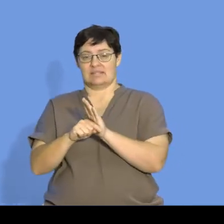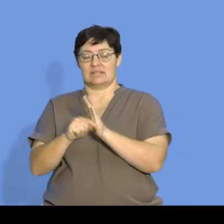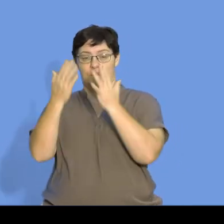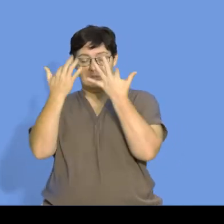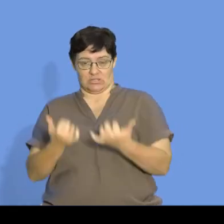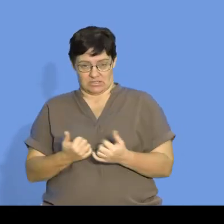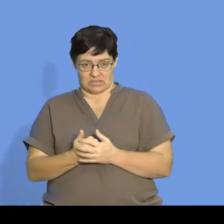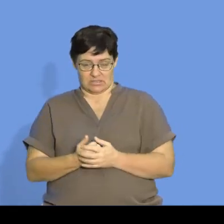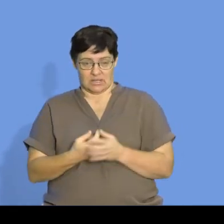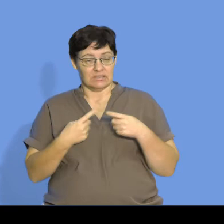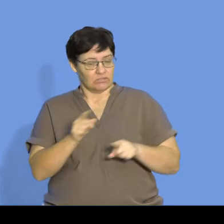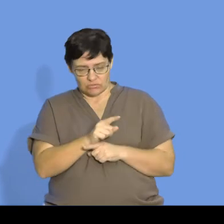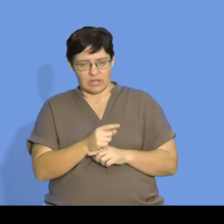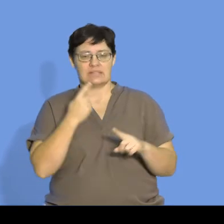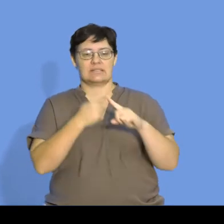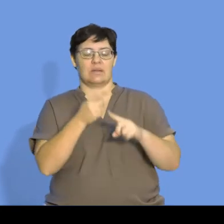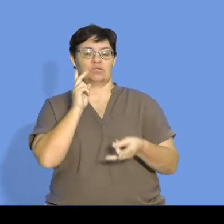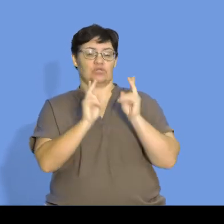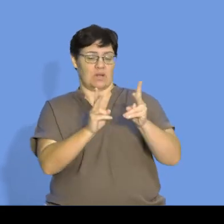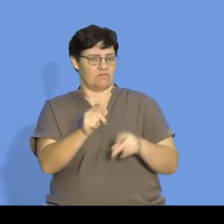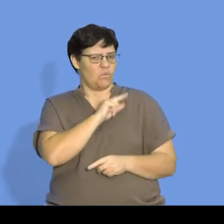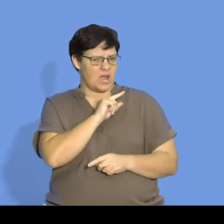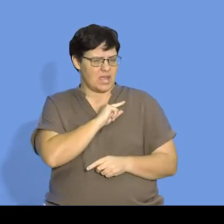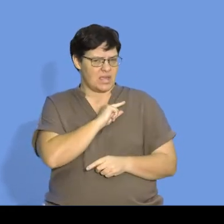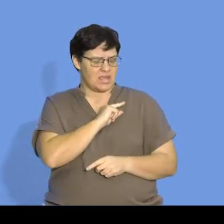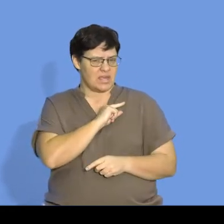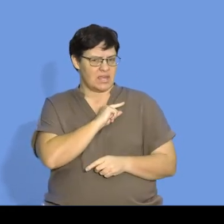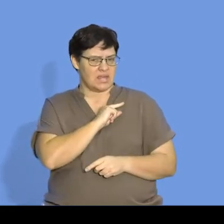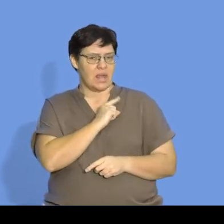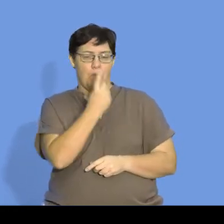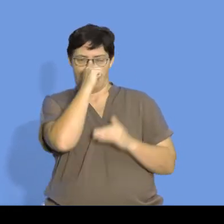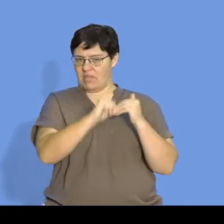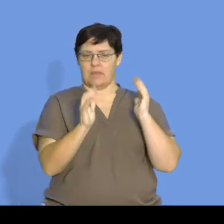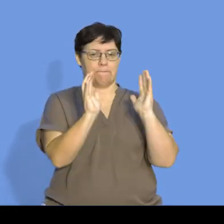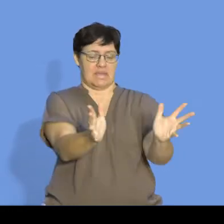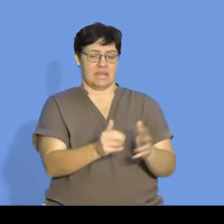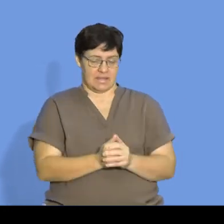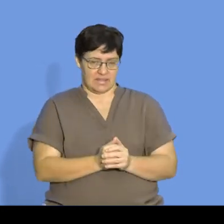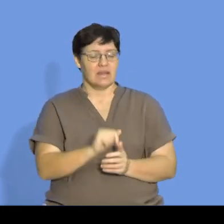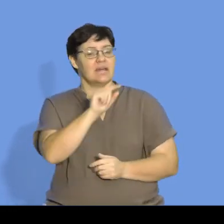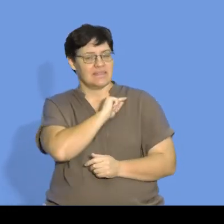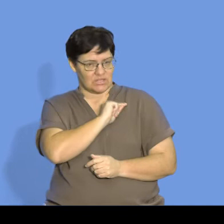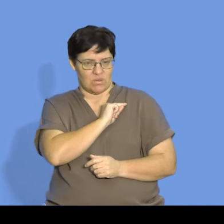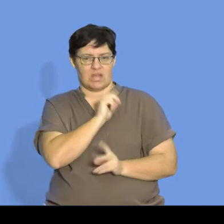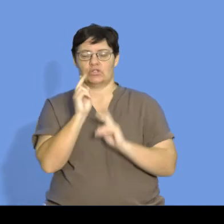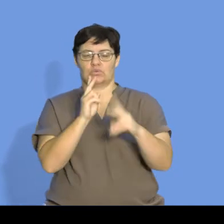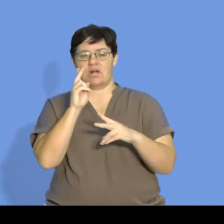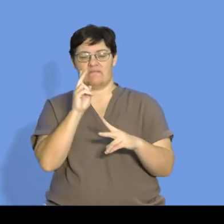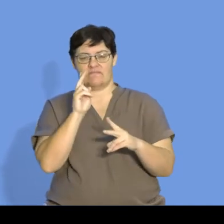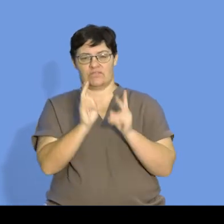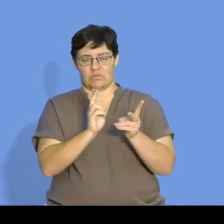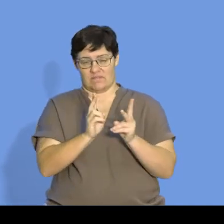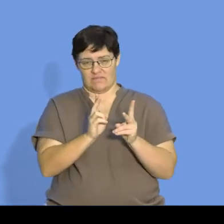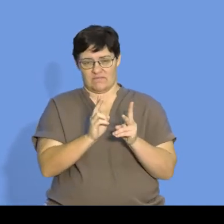us a difference. We took that difference and multiplied it by 12. Reason, that was only for 1 month. That's why we're multiplying